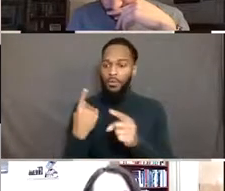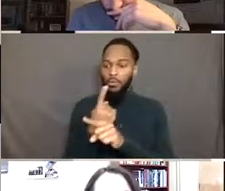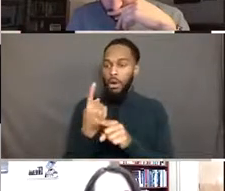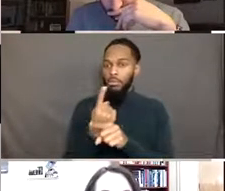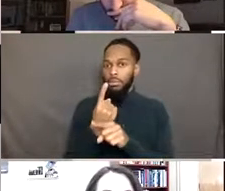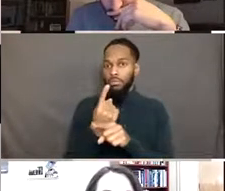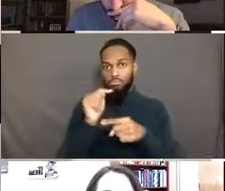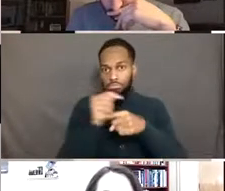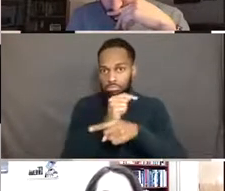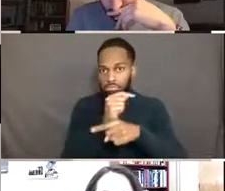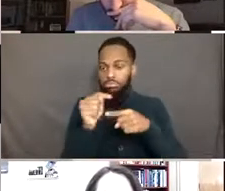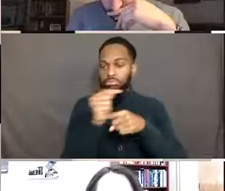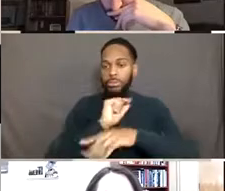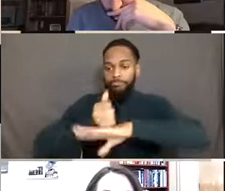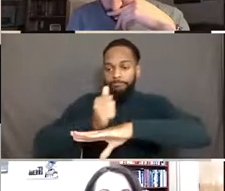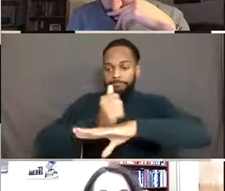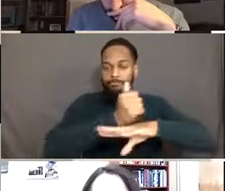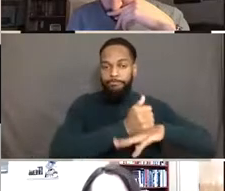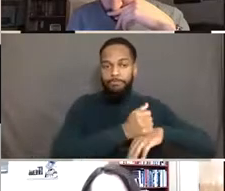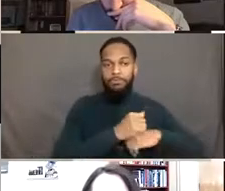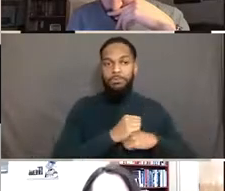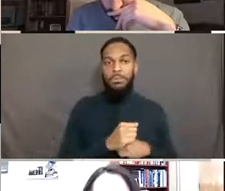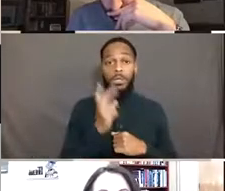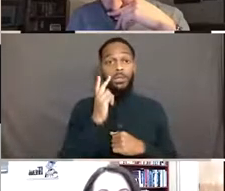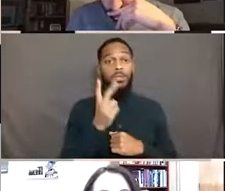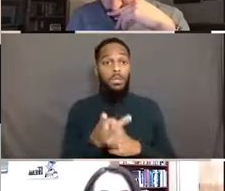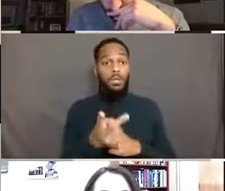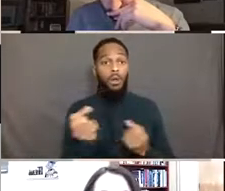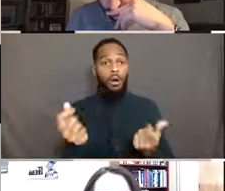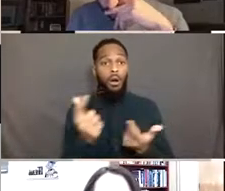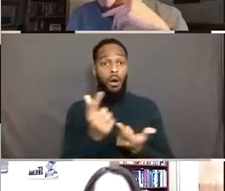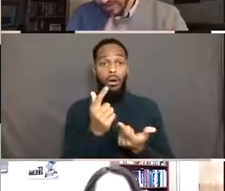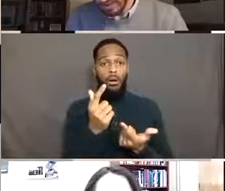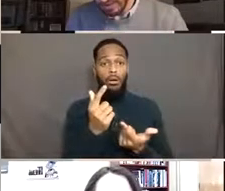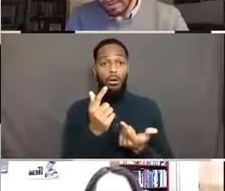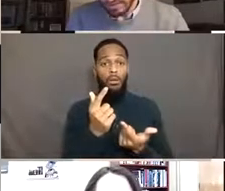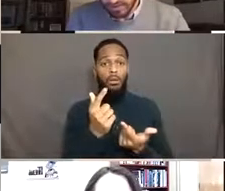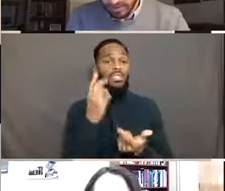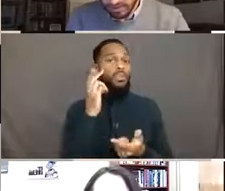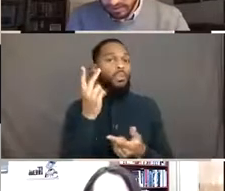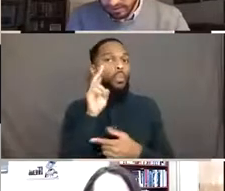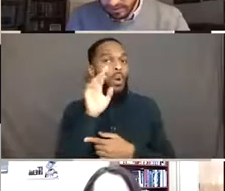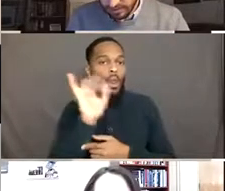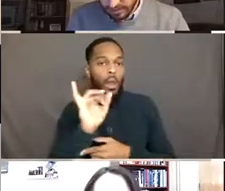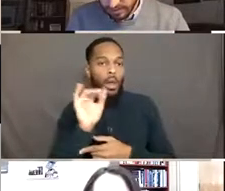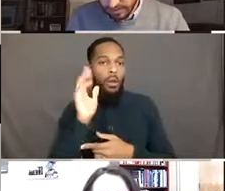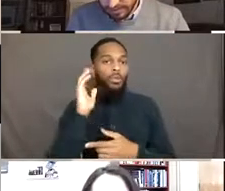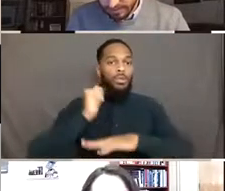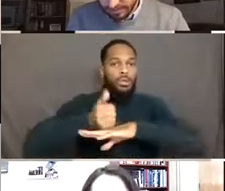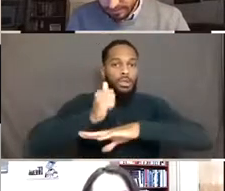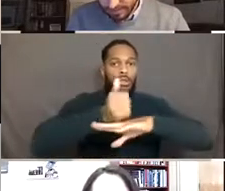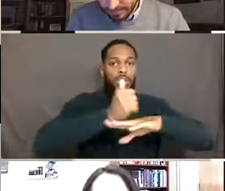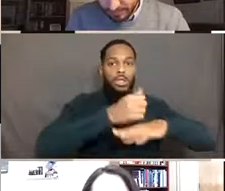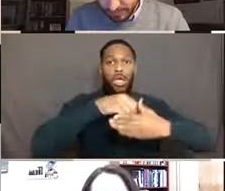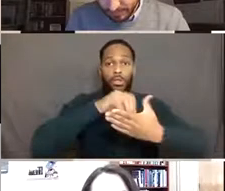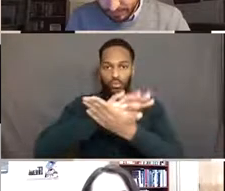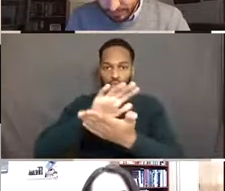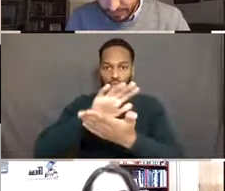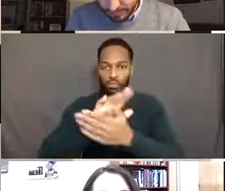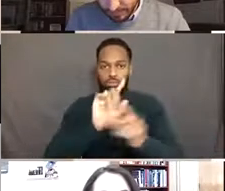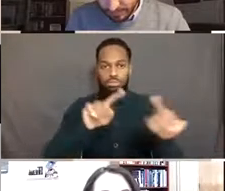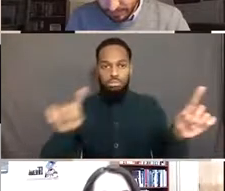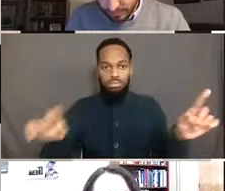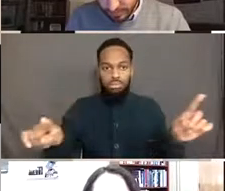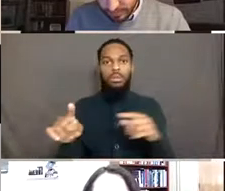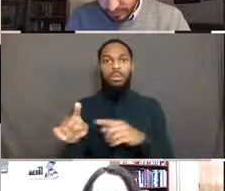of what school sites have been doing across the district around preparing the school facilities. As mentioned earlier by